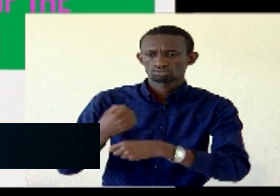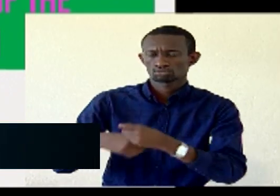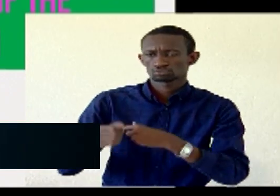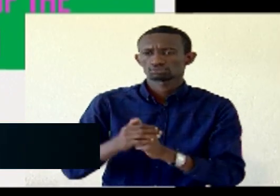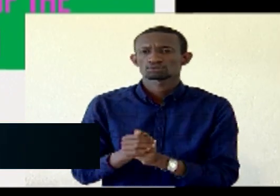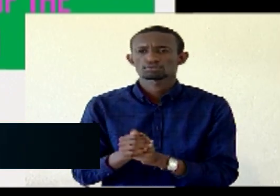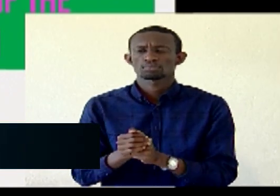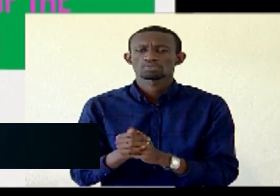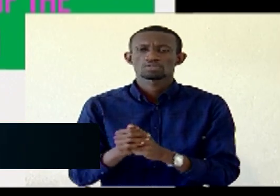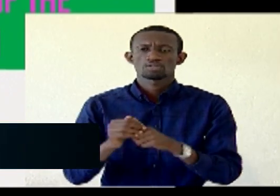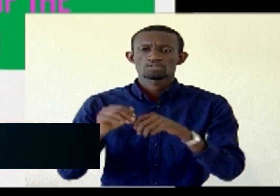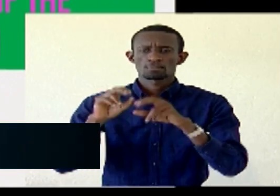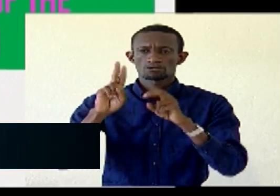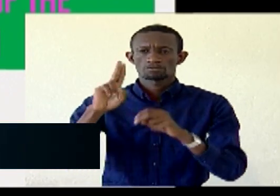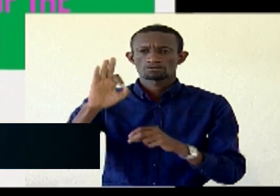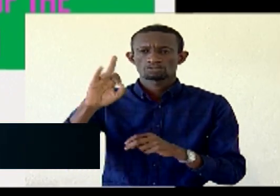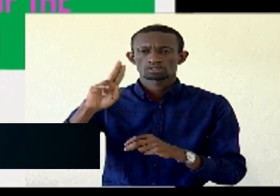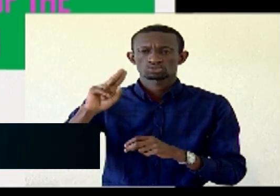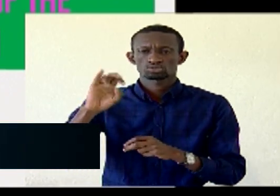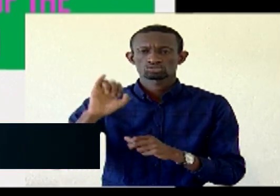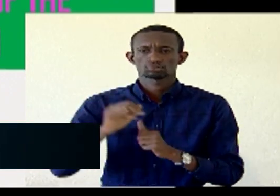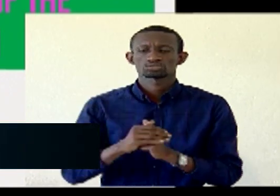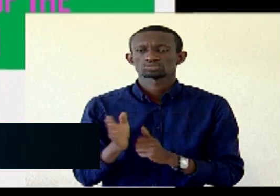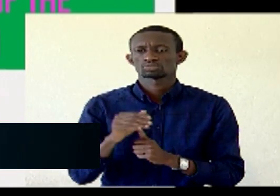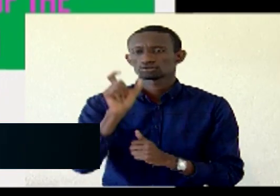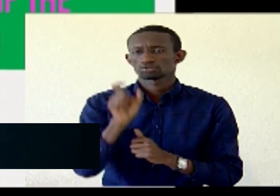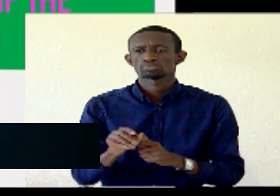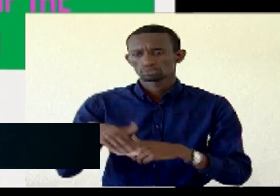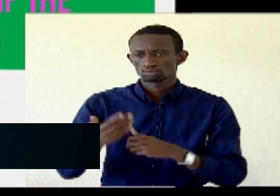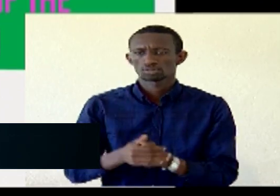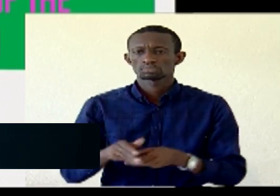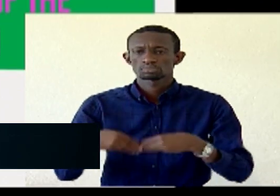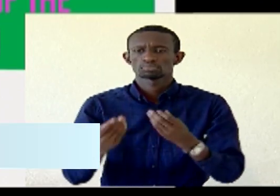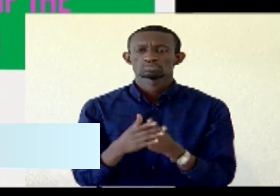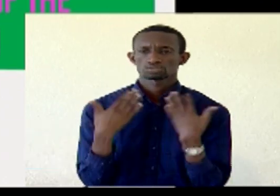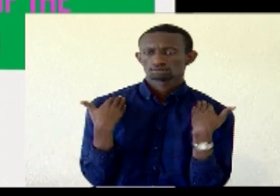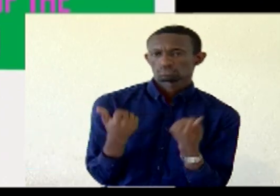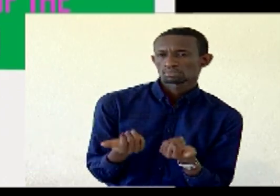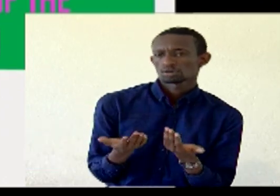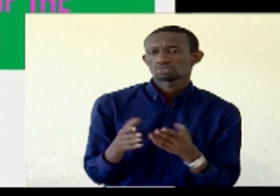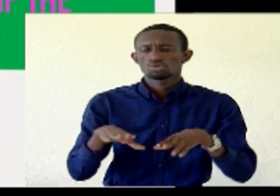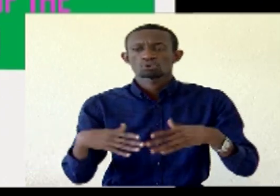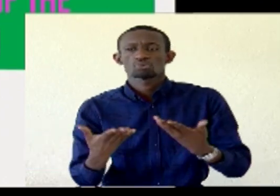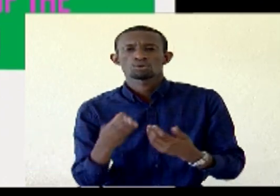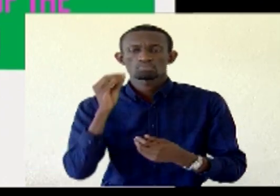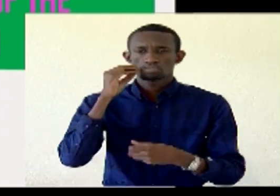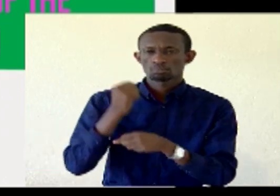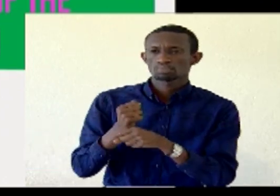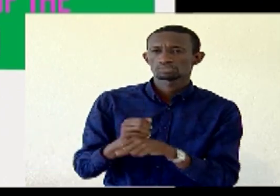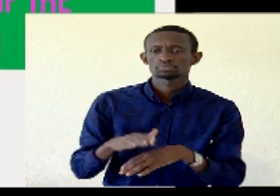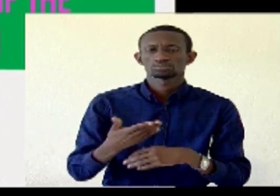have a home assignment or a homework. So students, let's first remind ourselves about what is